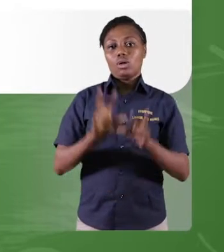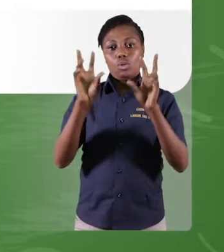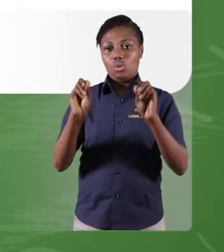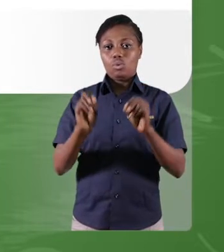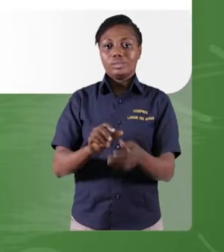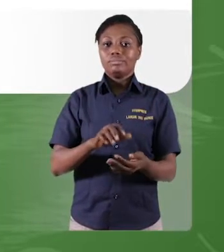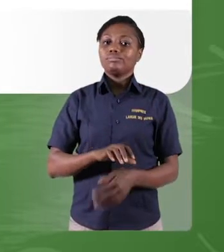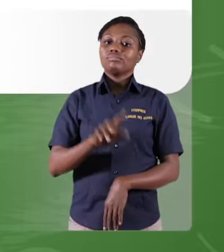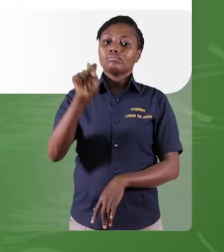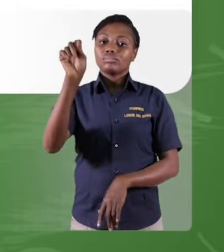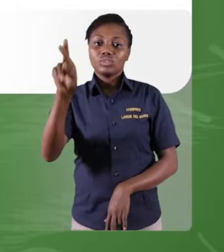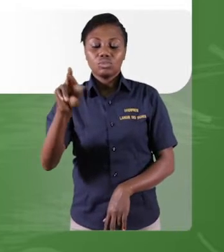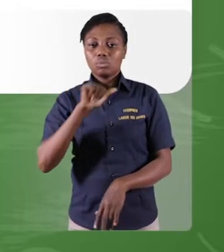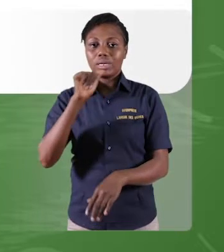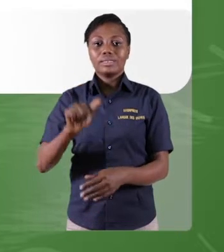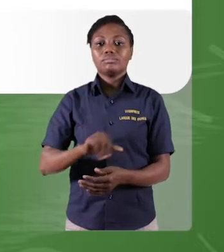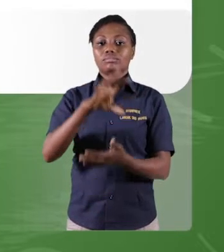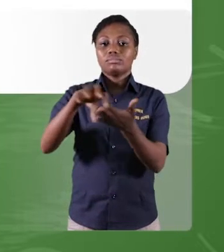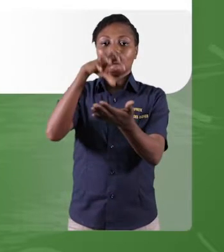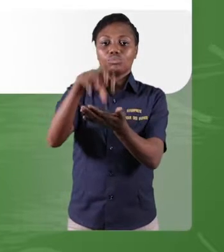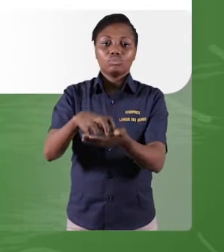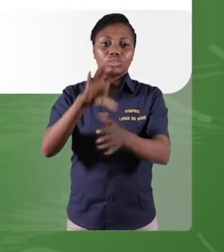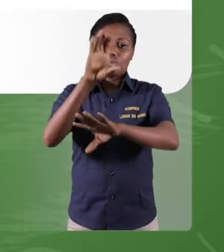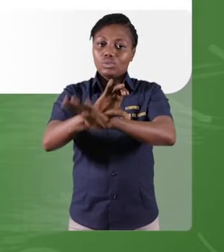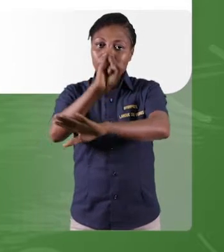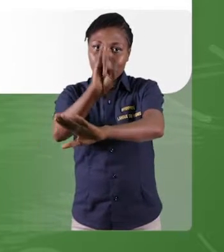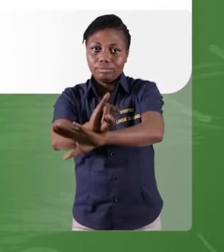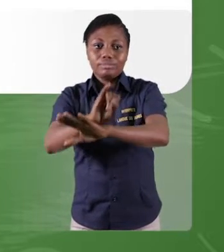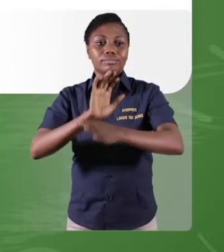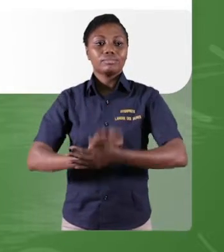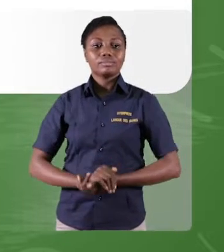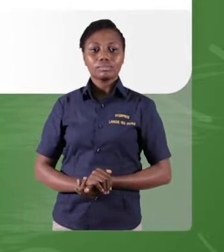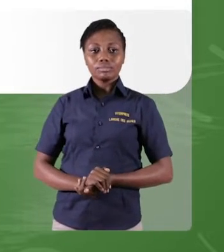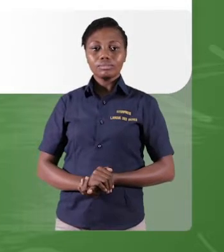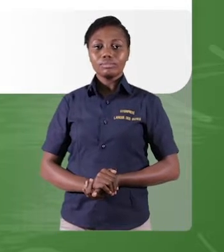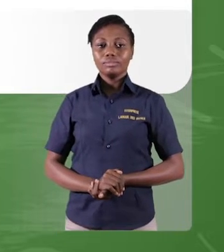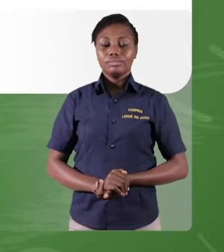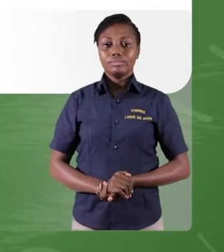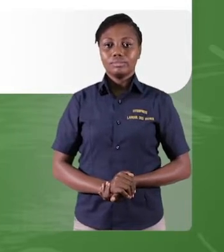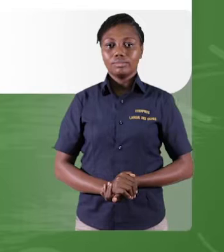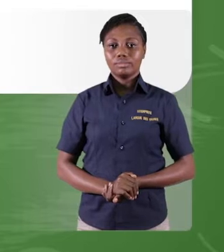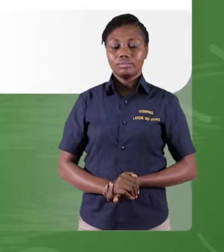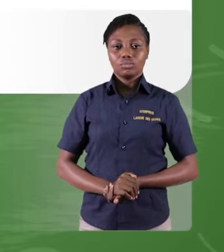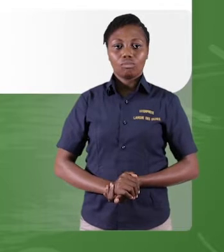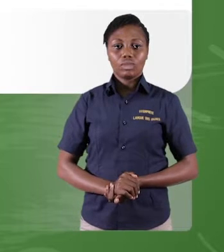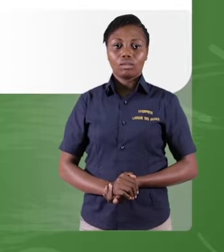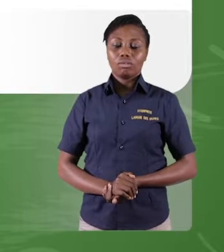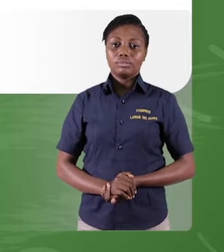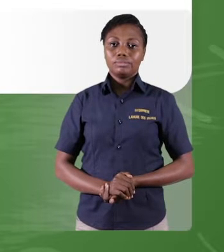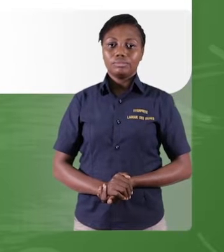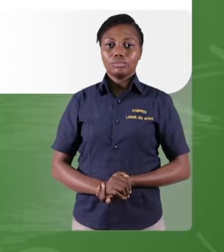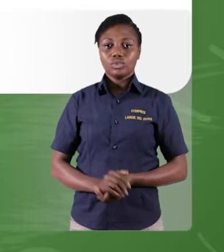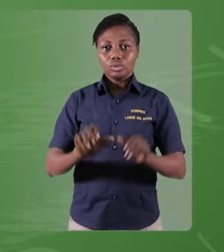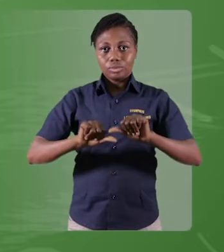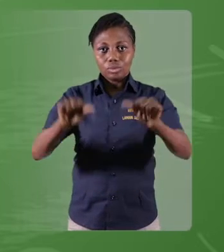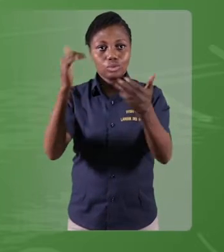end of use. And the answer is no, it didn't, because Treichville has never been the capital of Côte